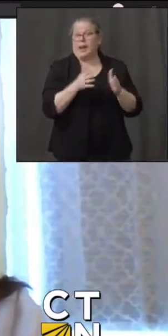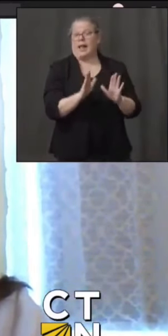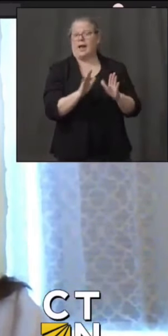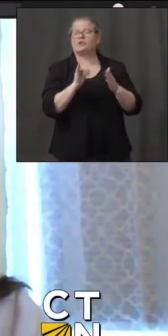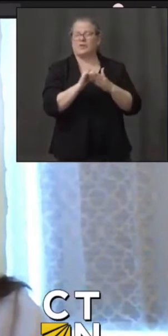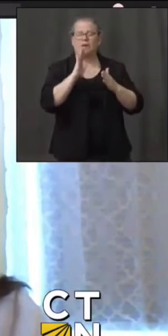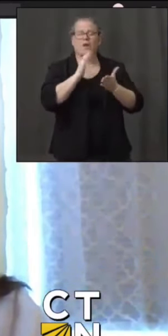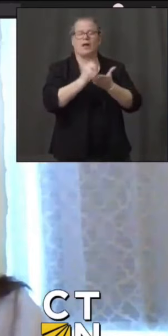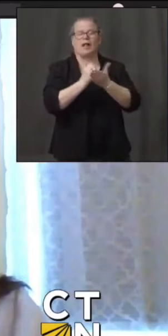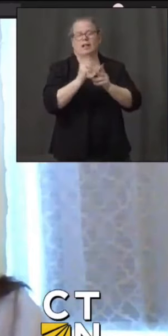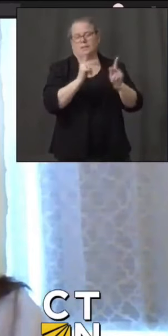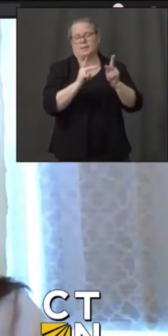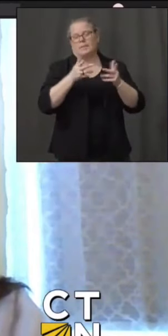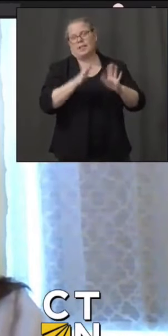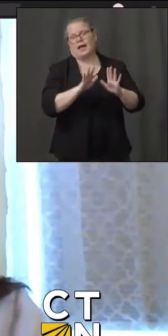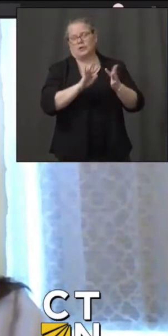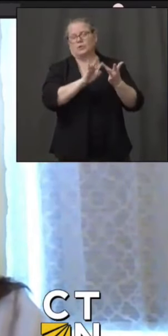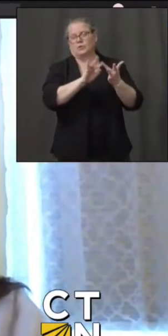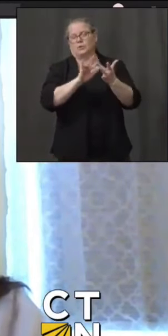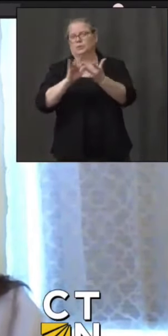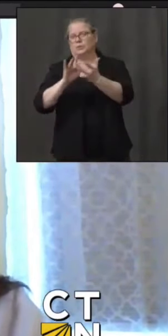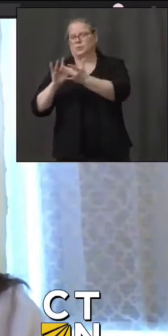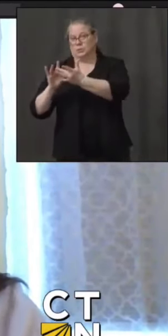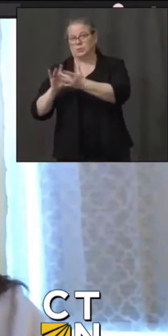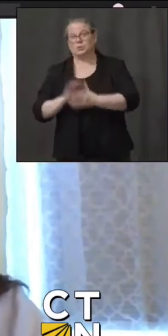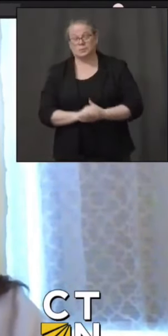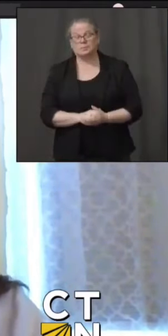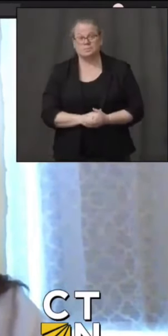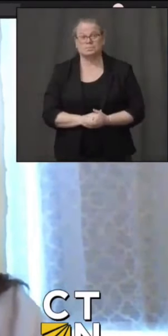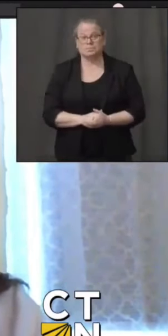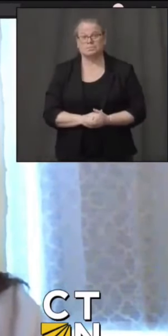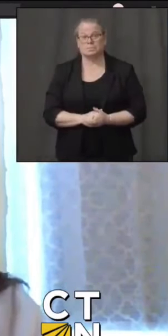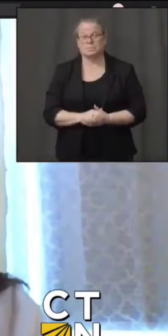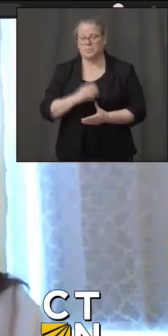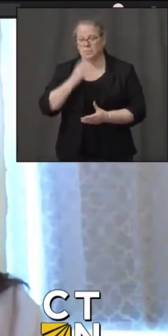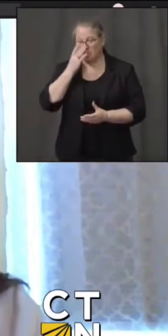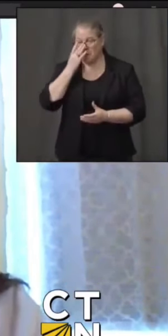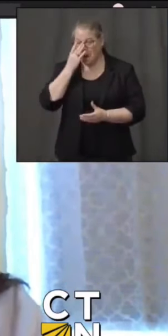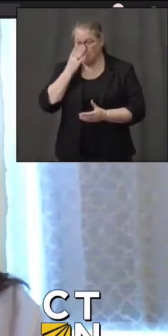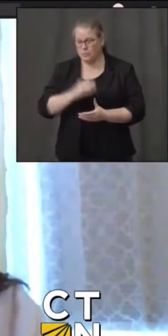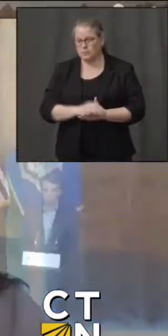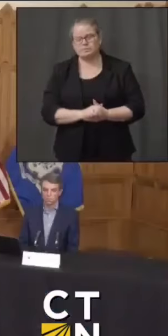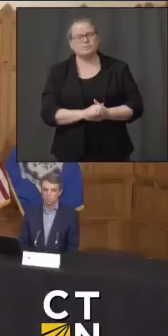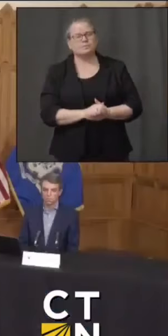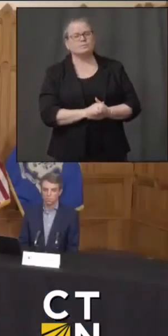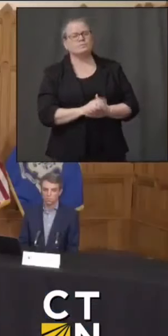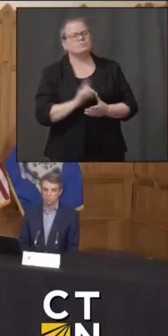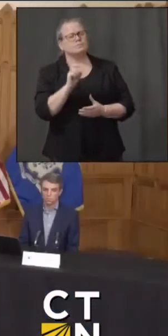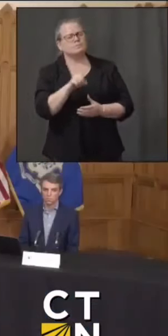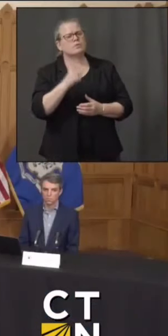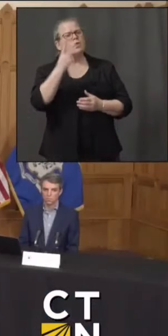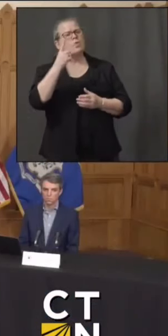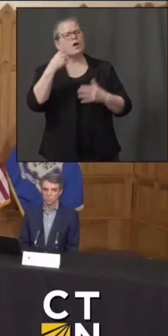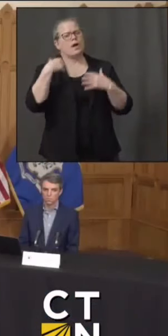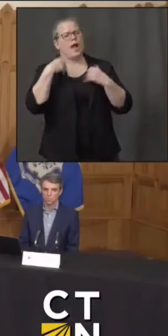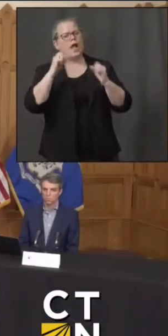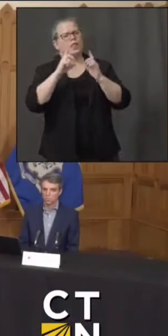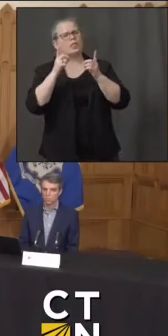can follow at a given time. One of the health directors I spoke to recently about contact tracing